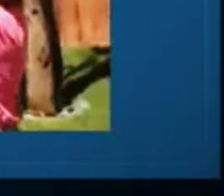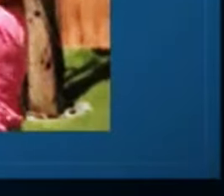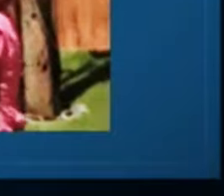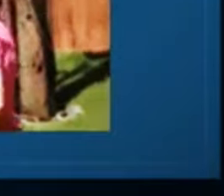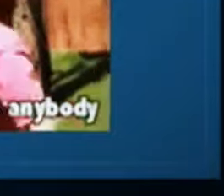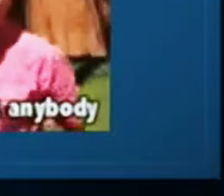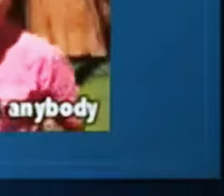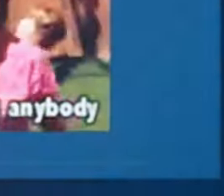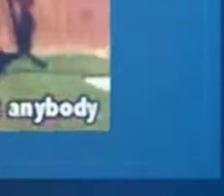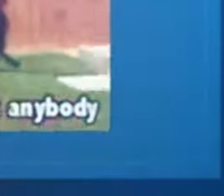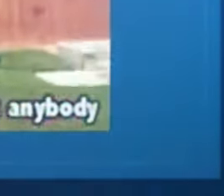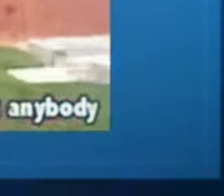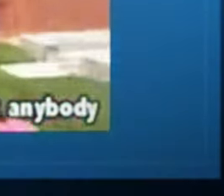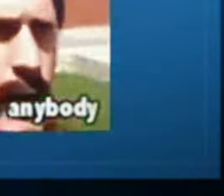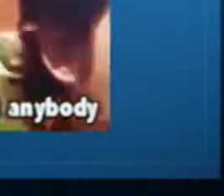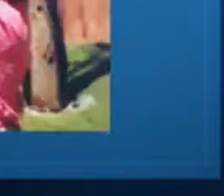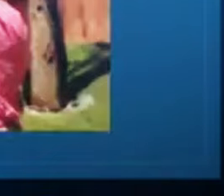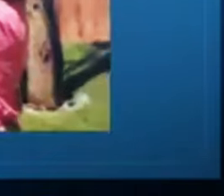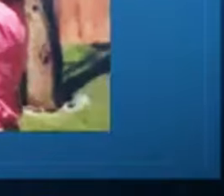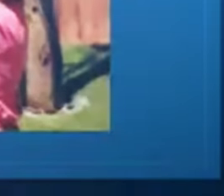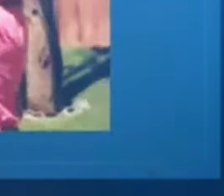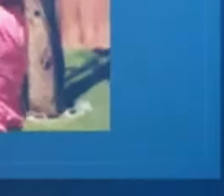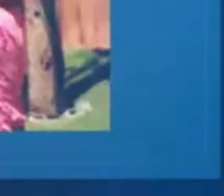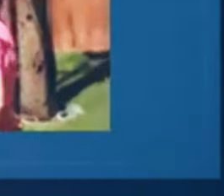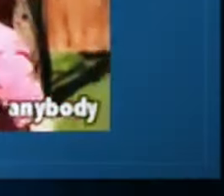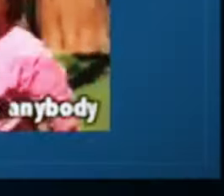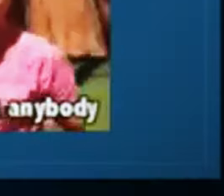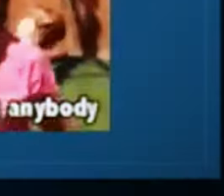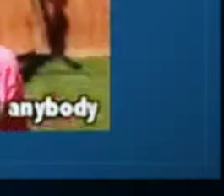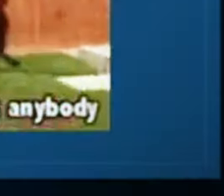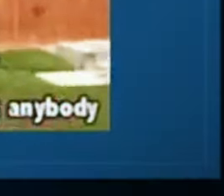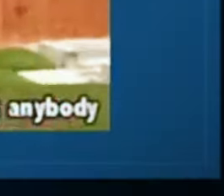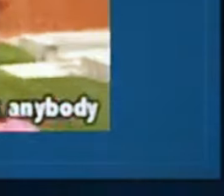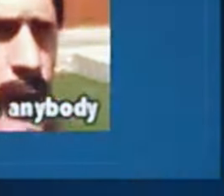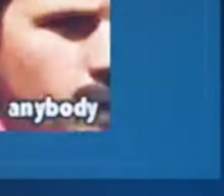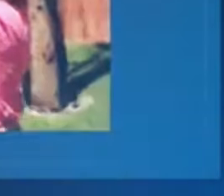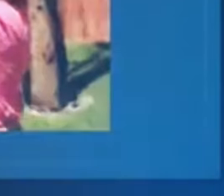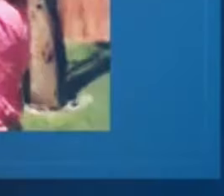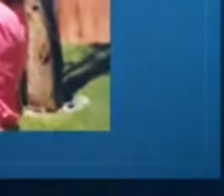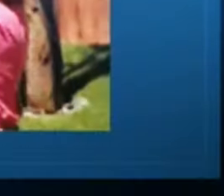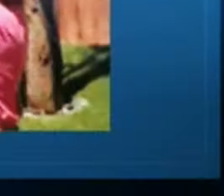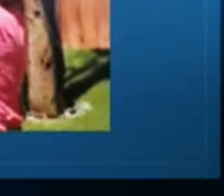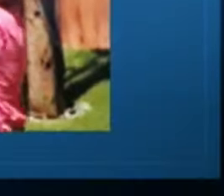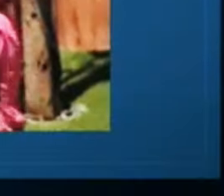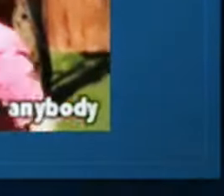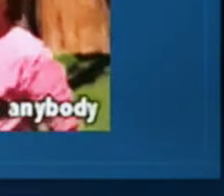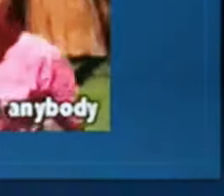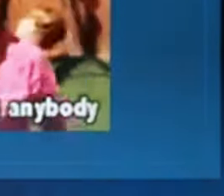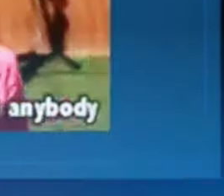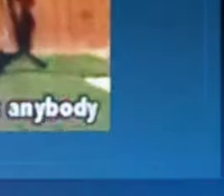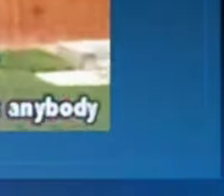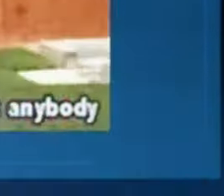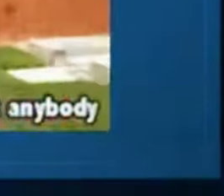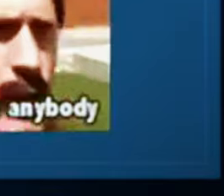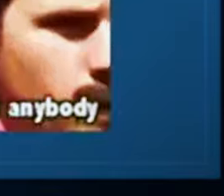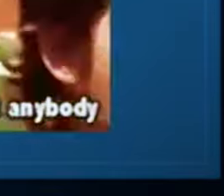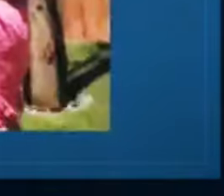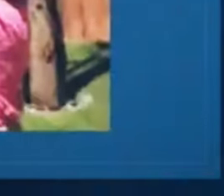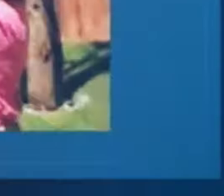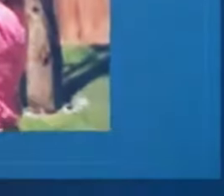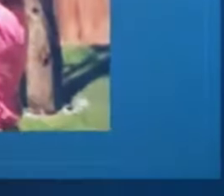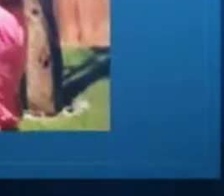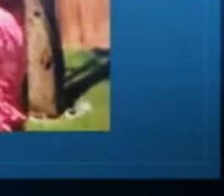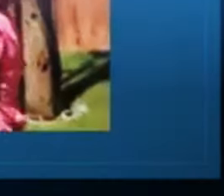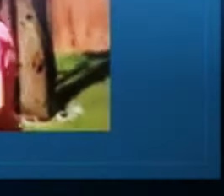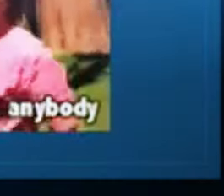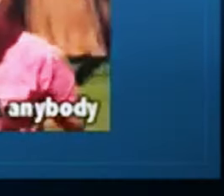turned. I don't think this one was intentional, because no father would want to do that. But maybe something took his attention.